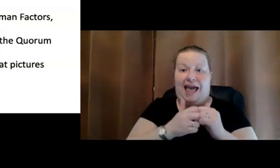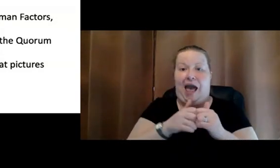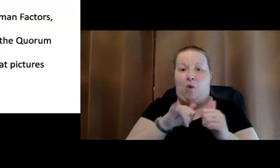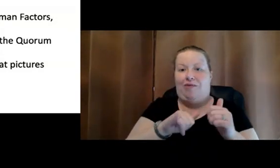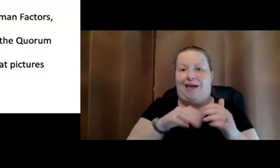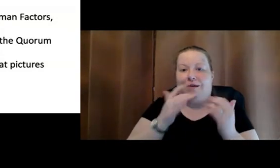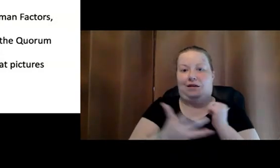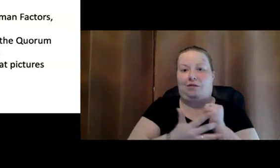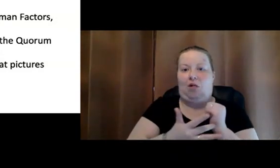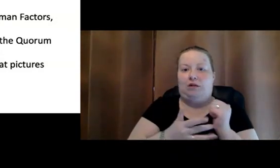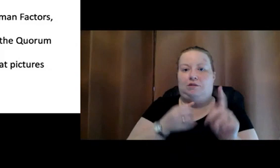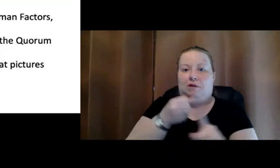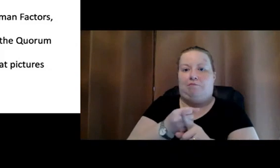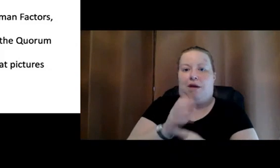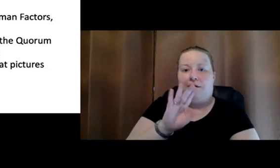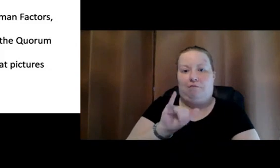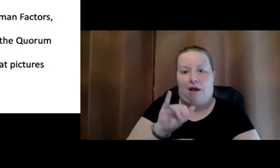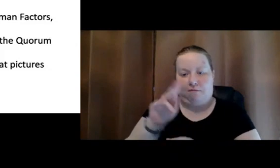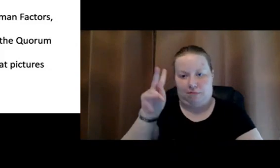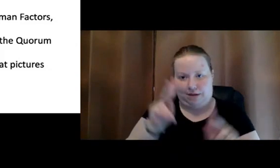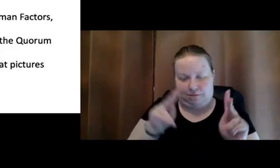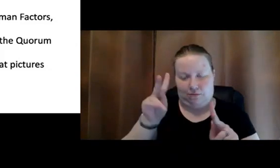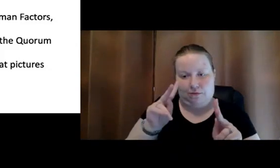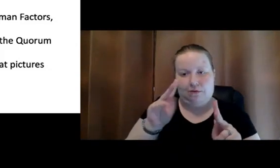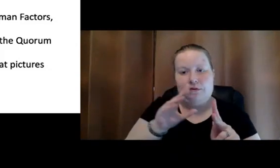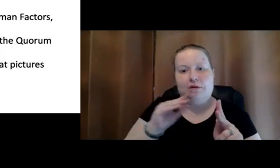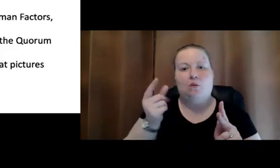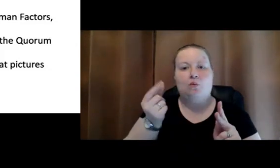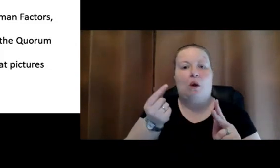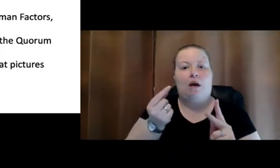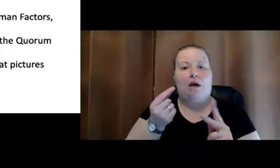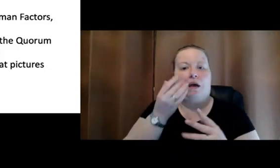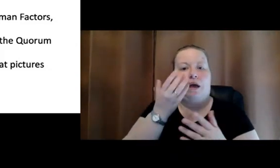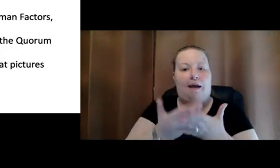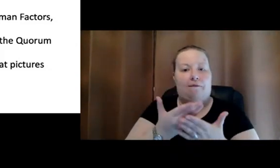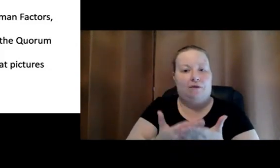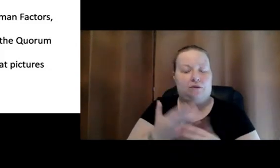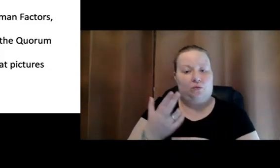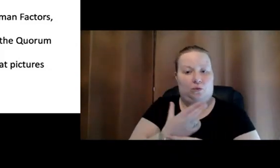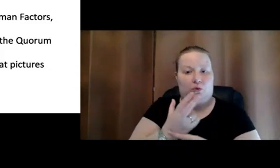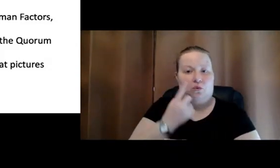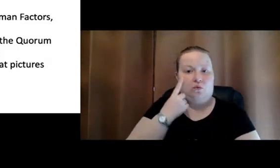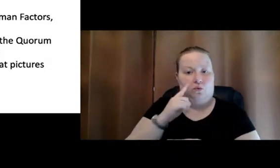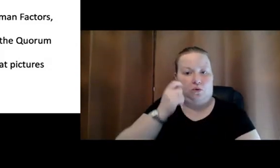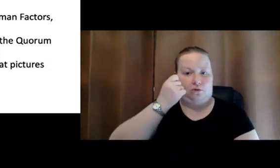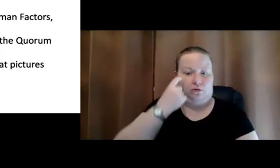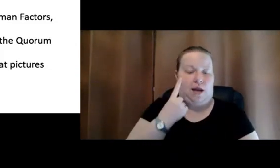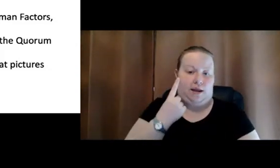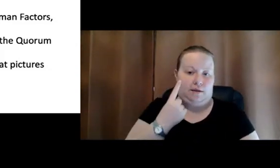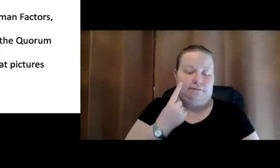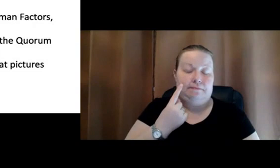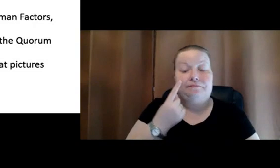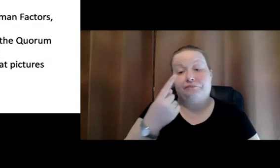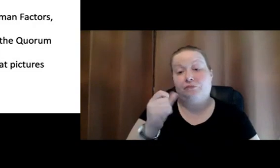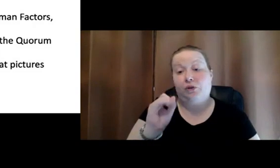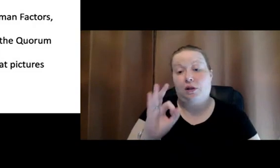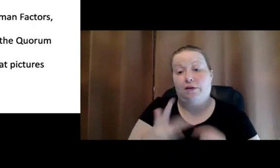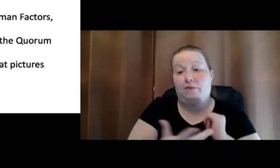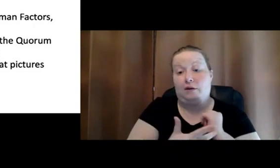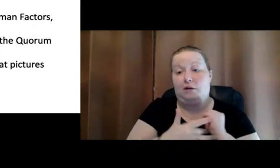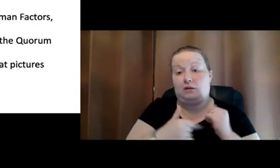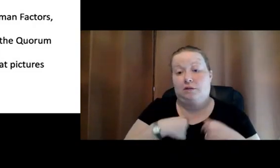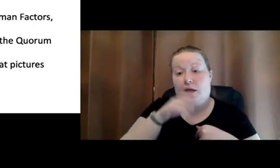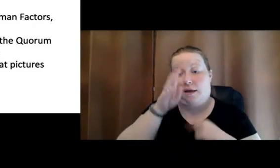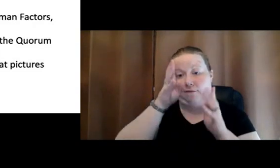people and the evidence that we use to sort of understand that. One of the technologies that I invented along with